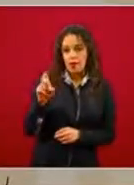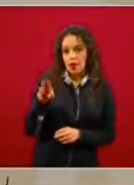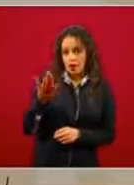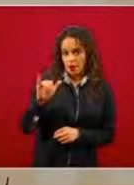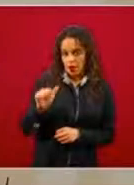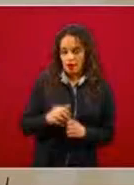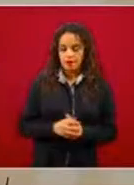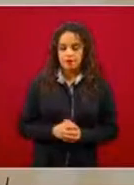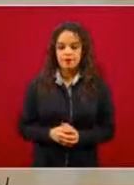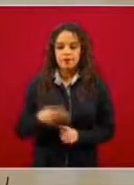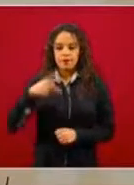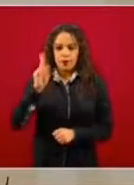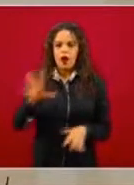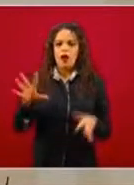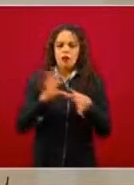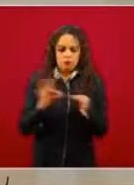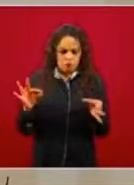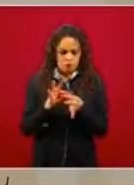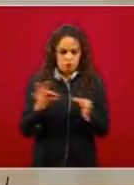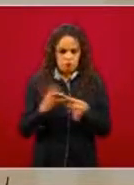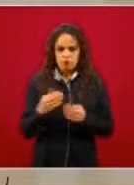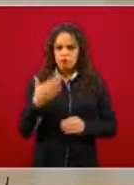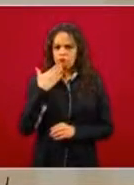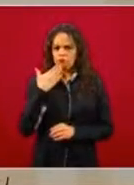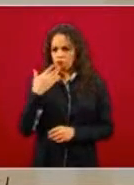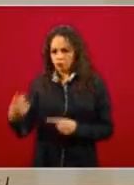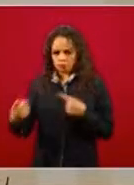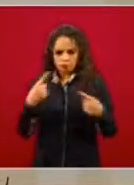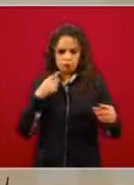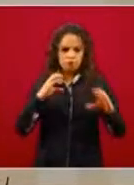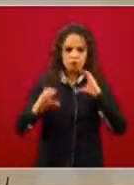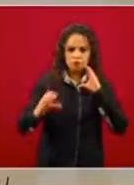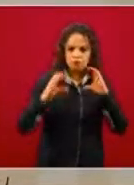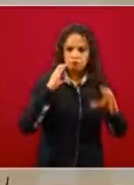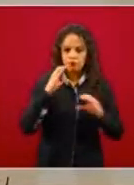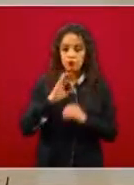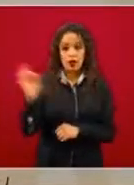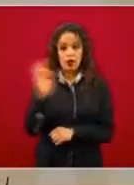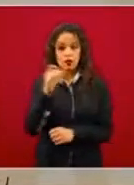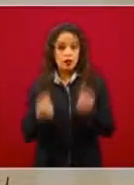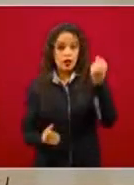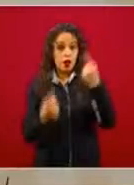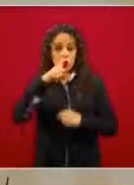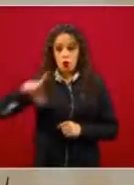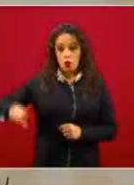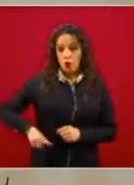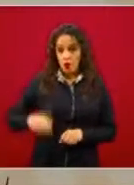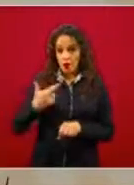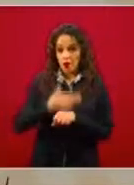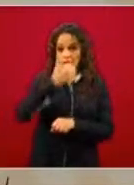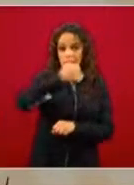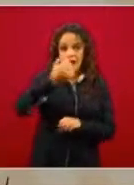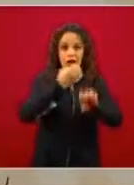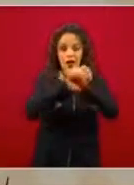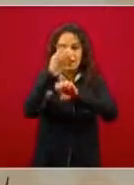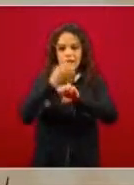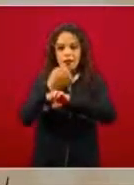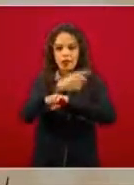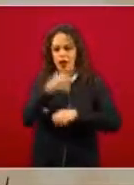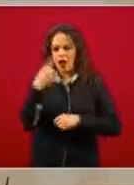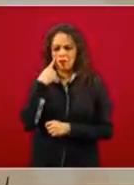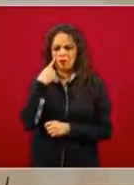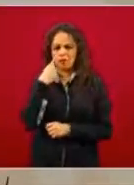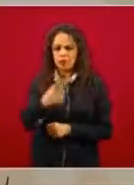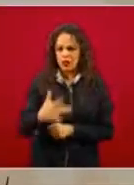state of the pandemic is for that particular region. So between Monday and Tuesday, we will have an open dialogue, and if at any